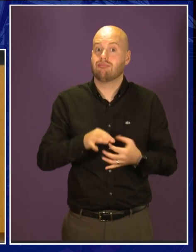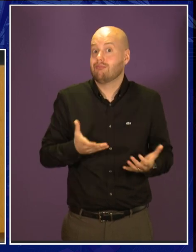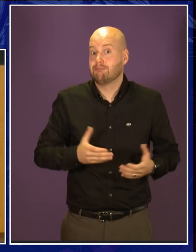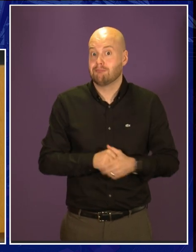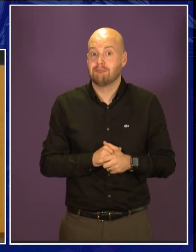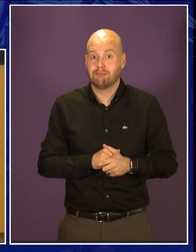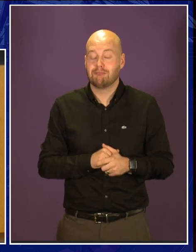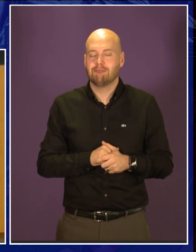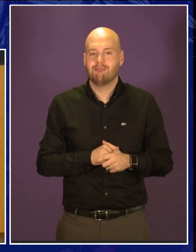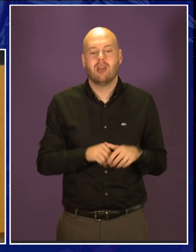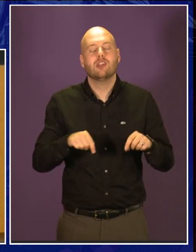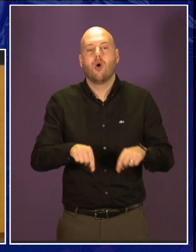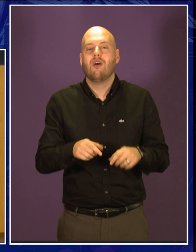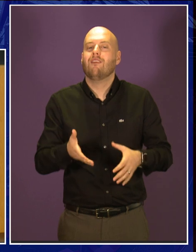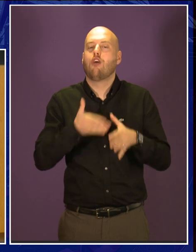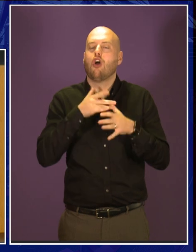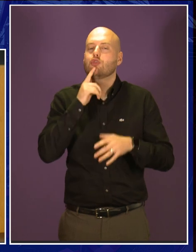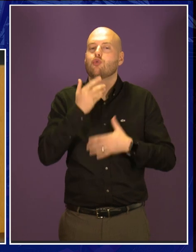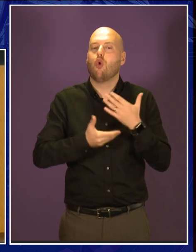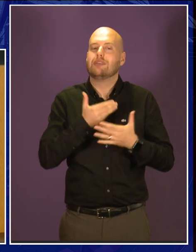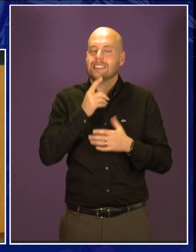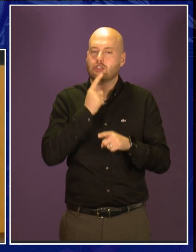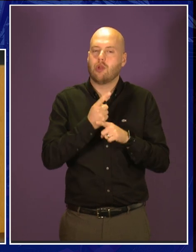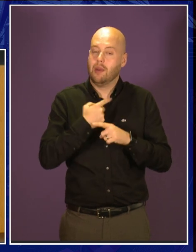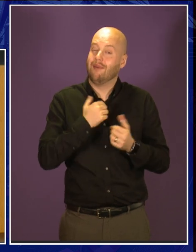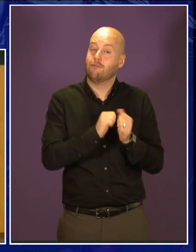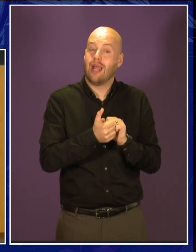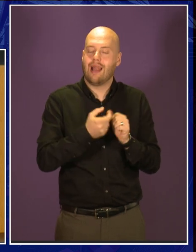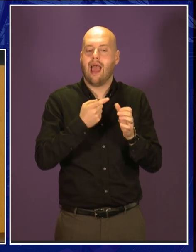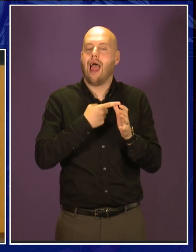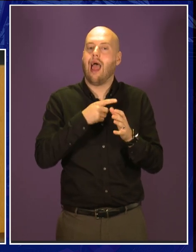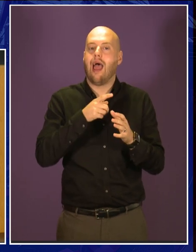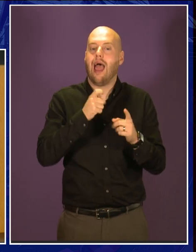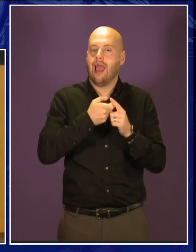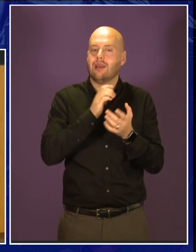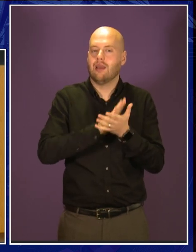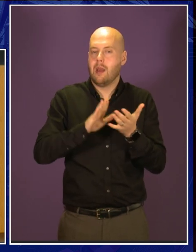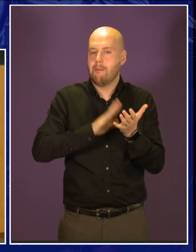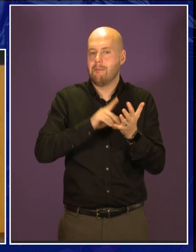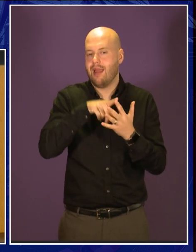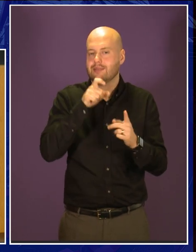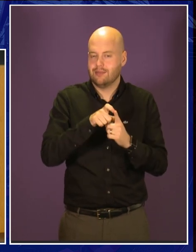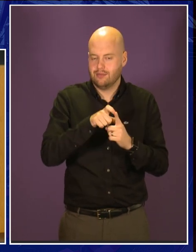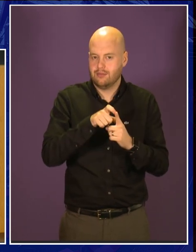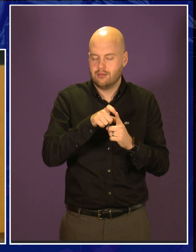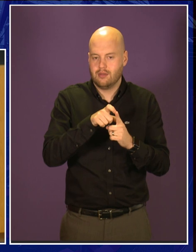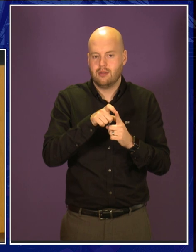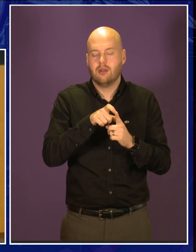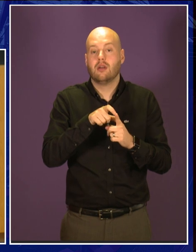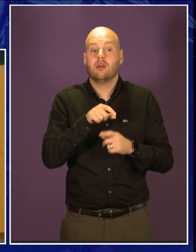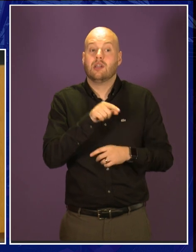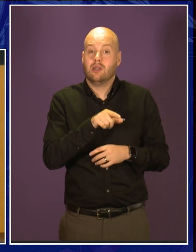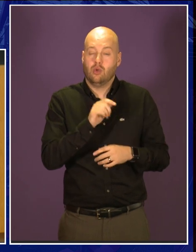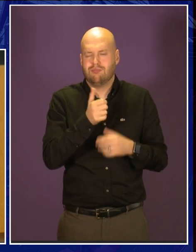it's about my friend, Ahmed. Ahmed is a close friend of mine. This story in